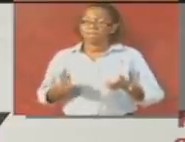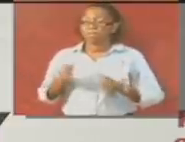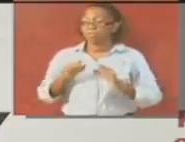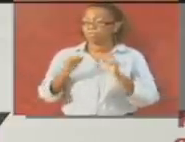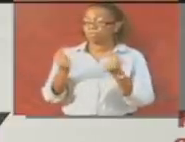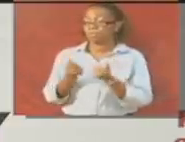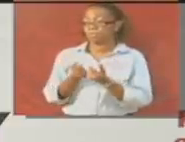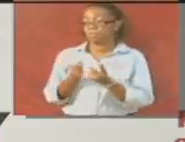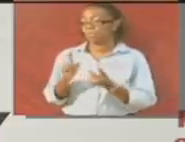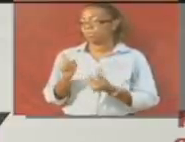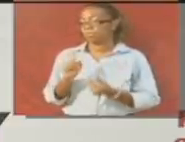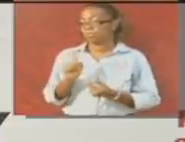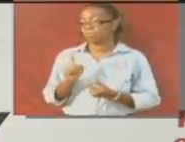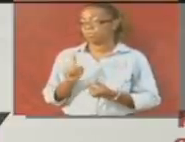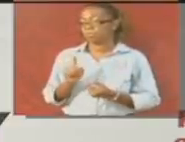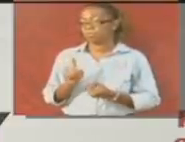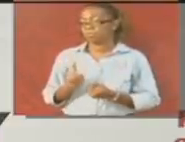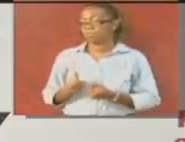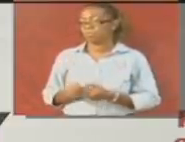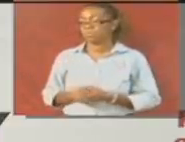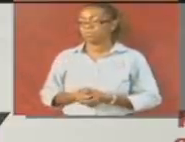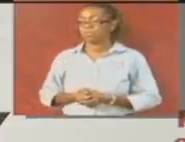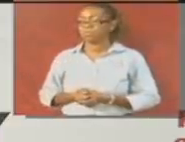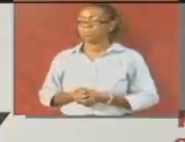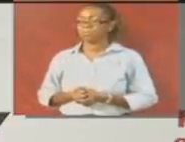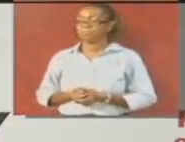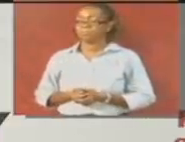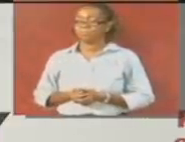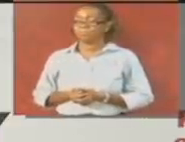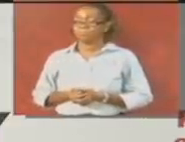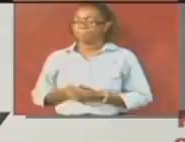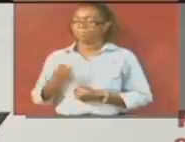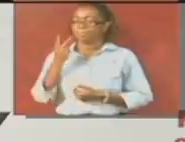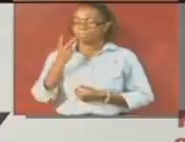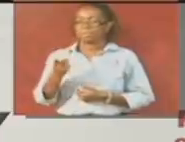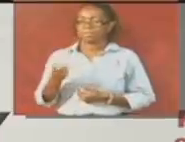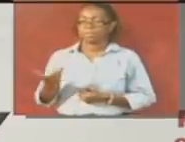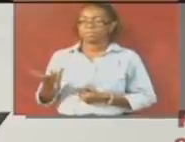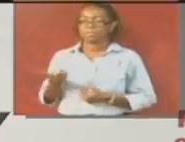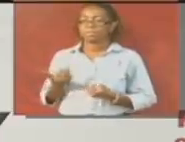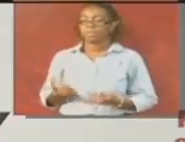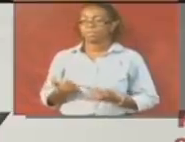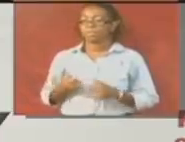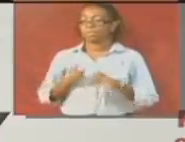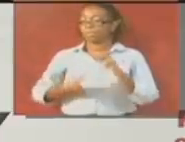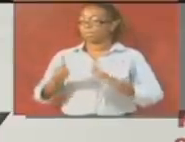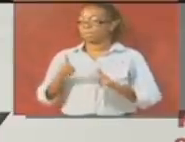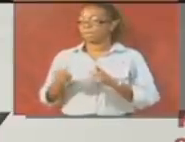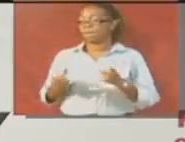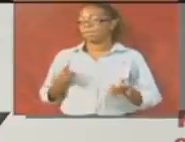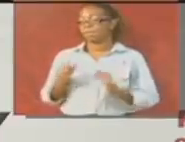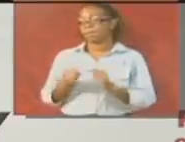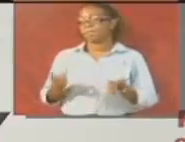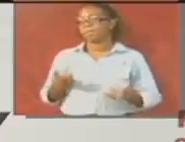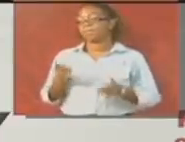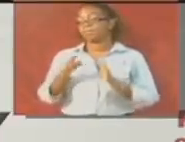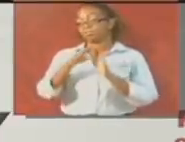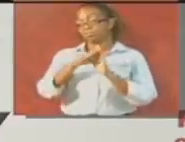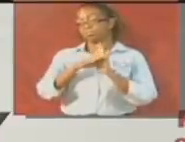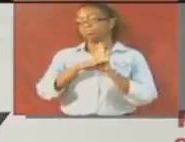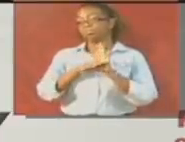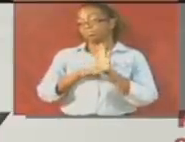and anecdotal. We do see the decreased congregations anecdotally, but we don't have a specific metric